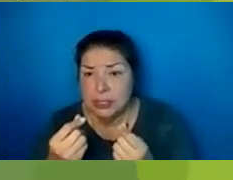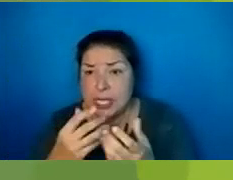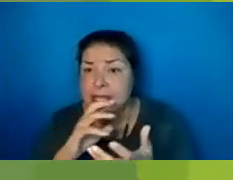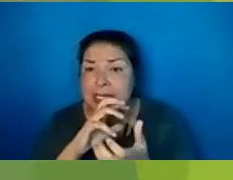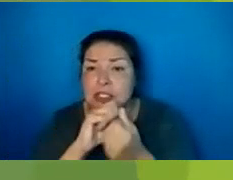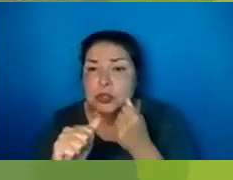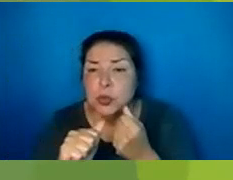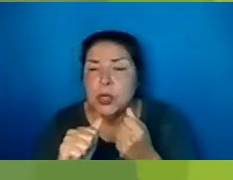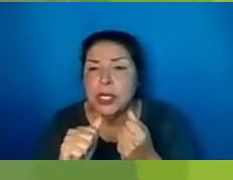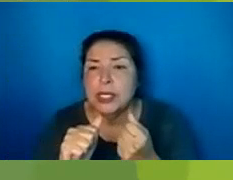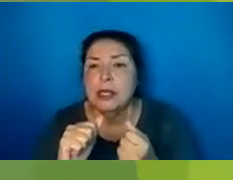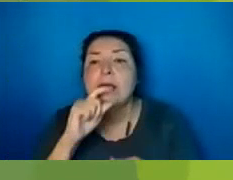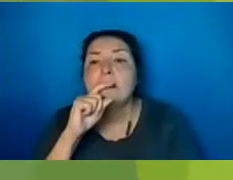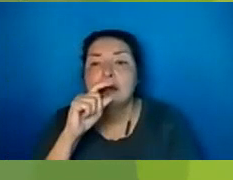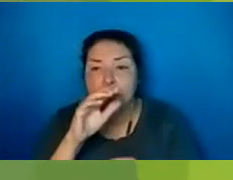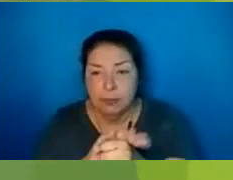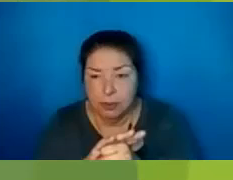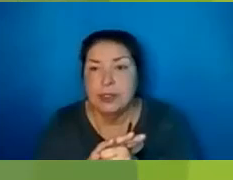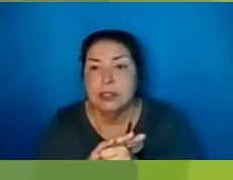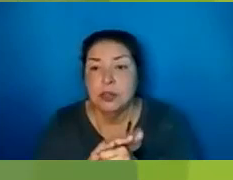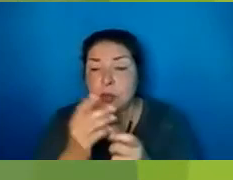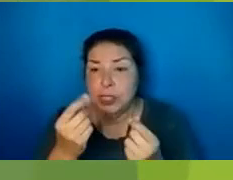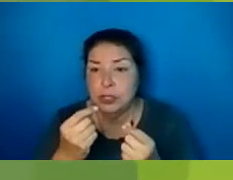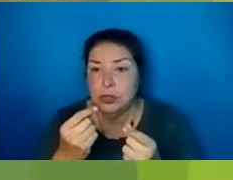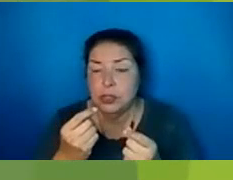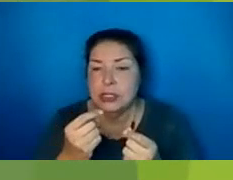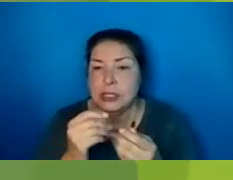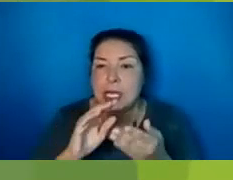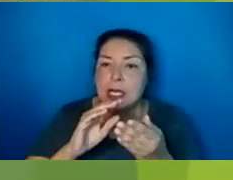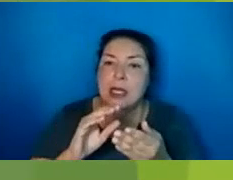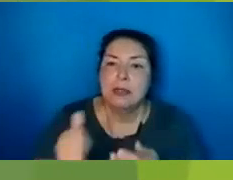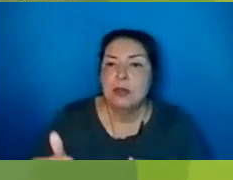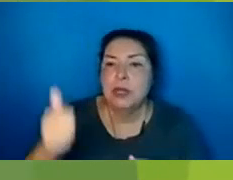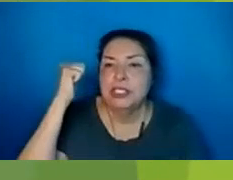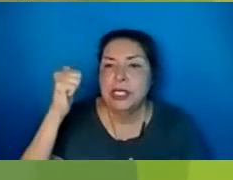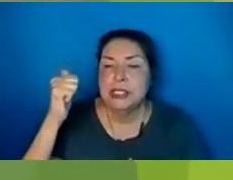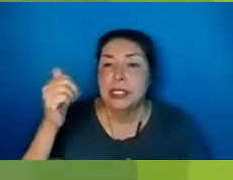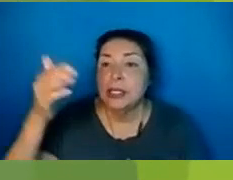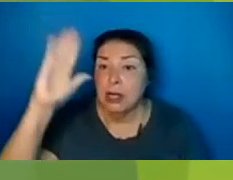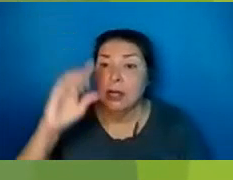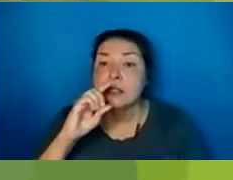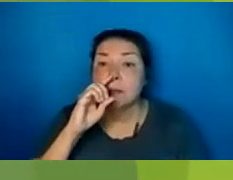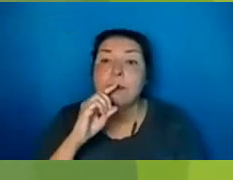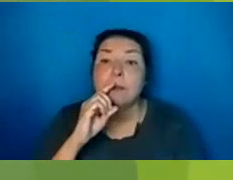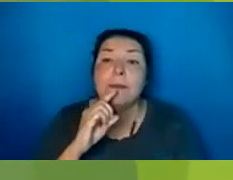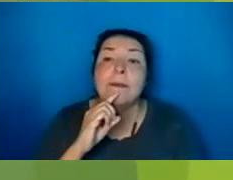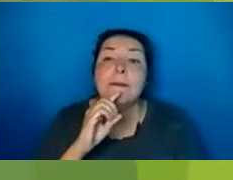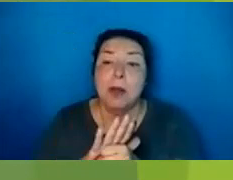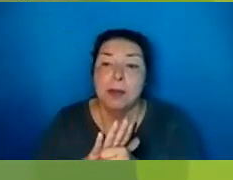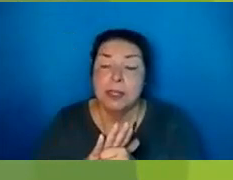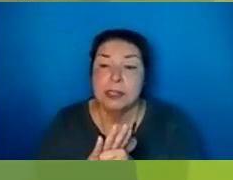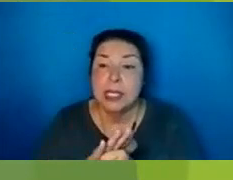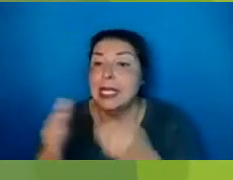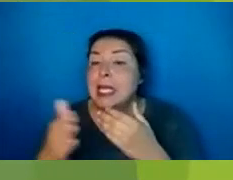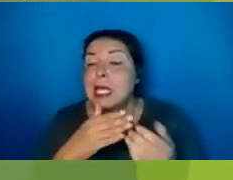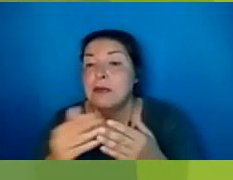walked away from the covenant. They have rejected the covenant with God. And even though the blessing